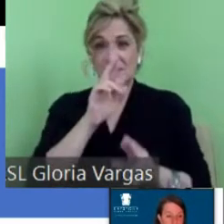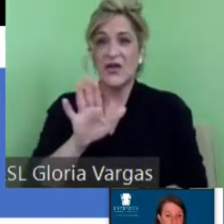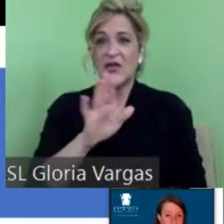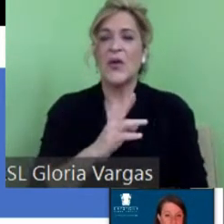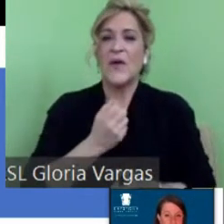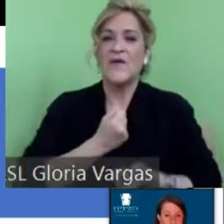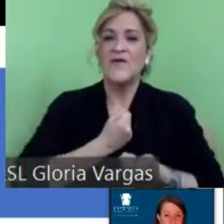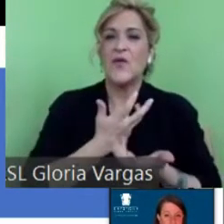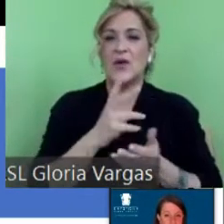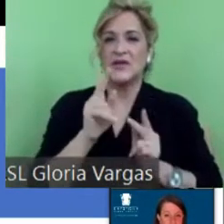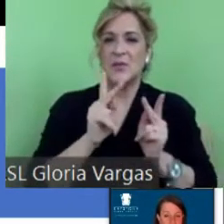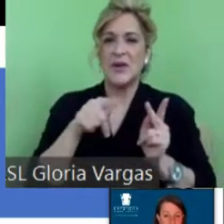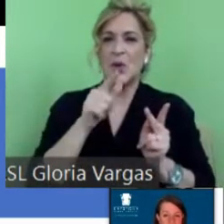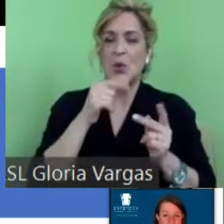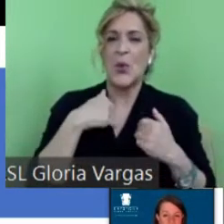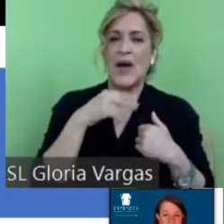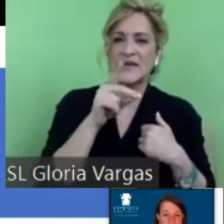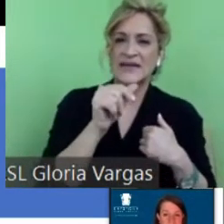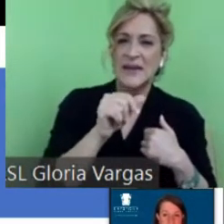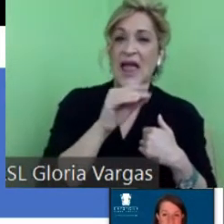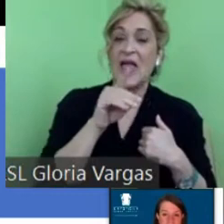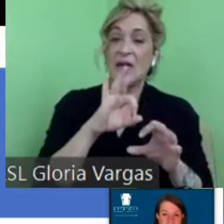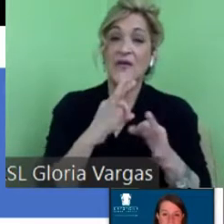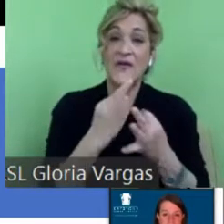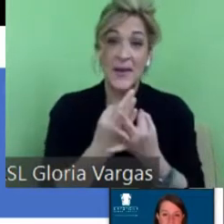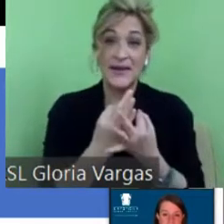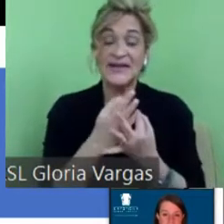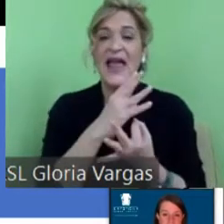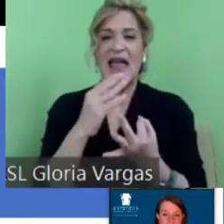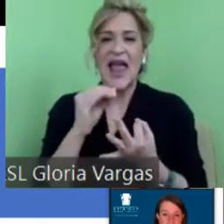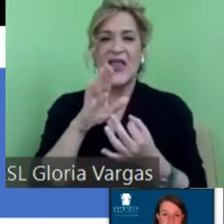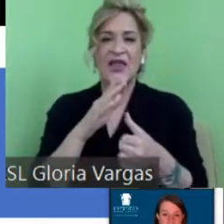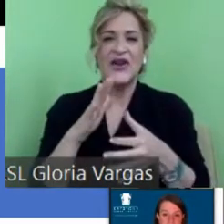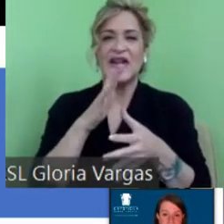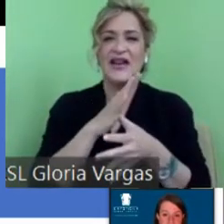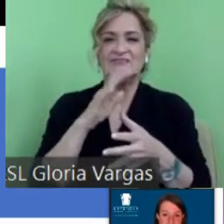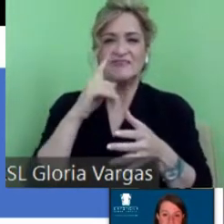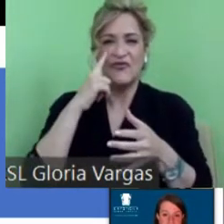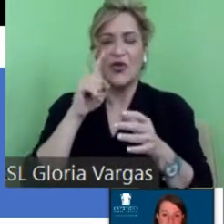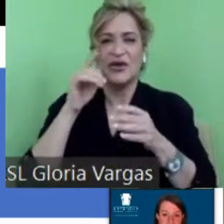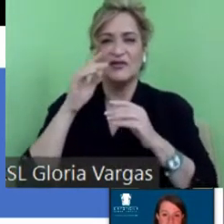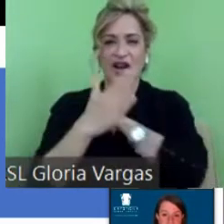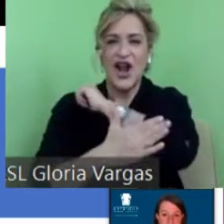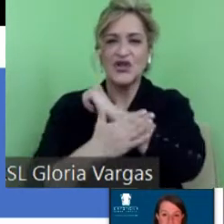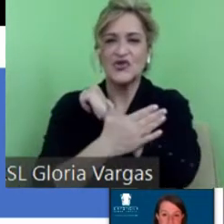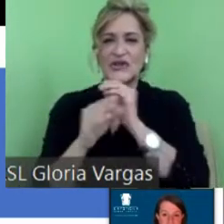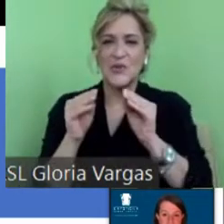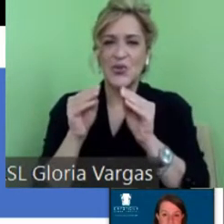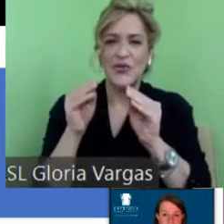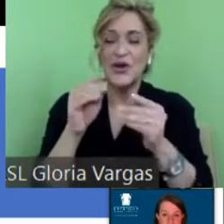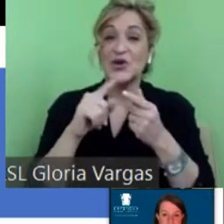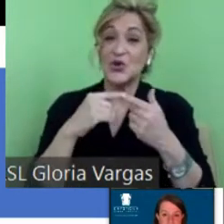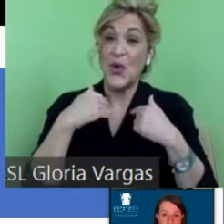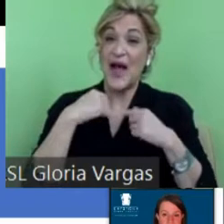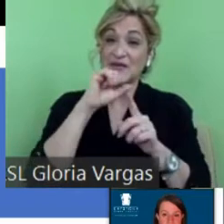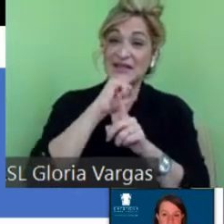people with disability and their families, and facilitates the country's movement towards a society where all people have